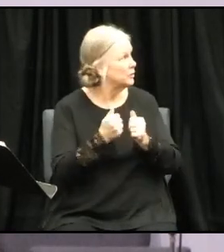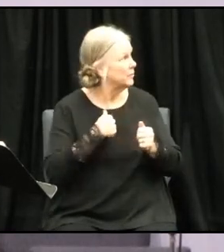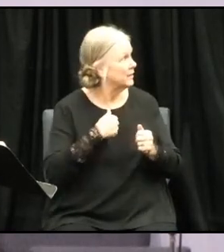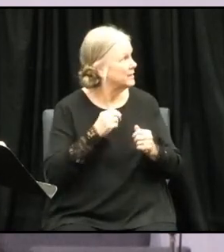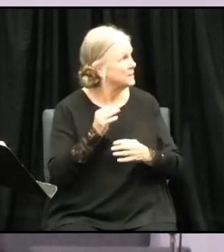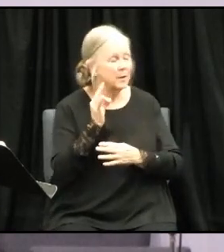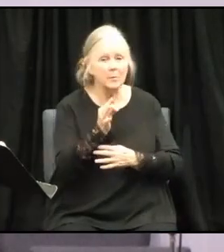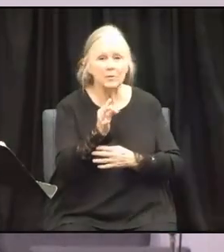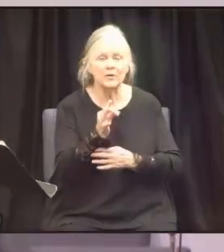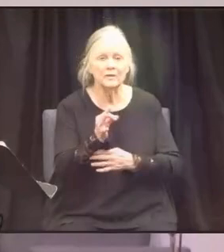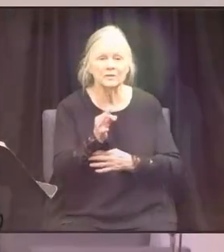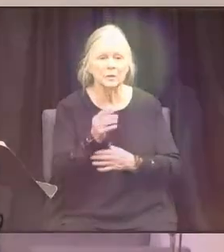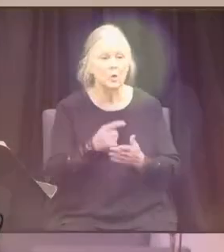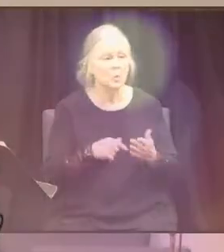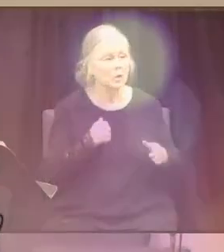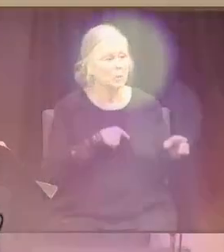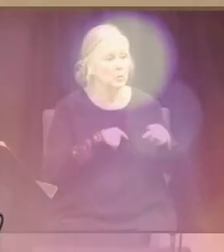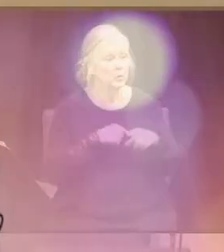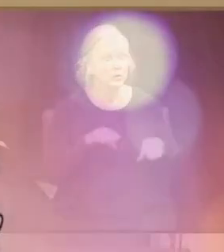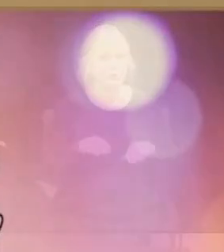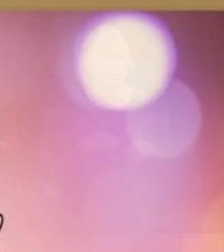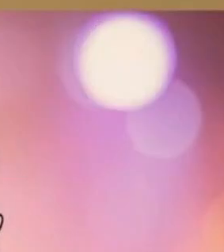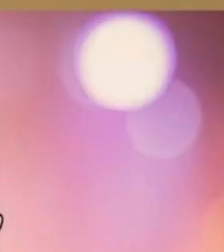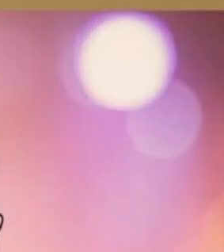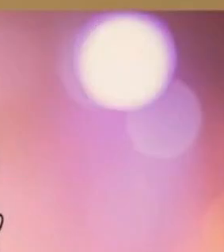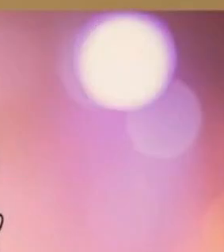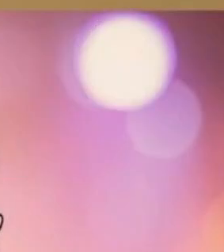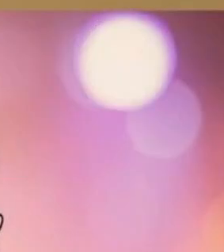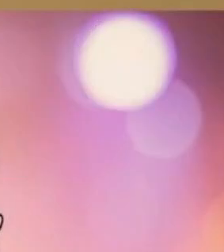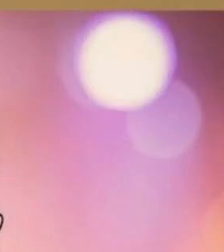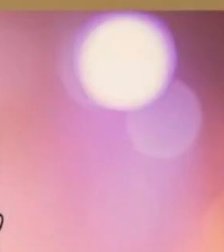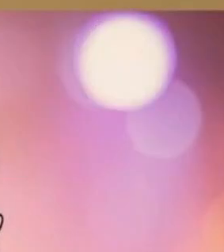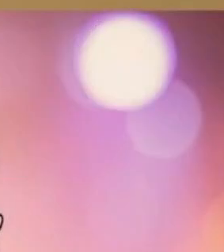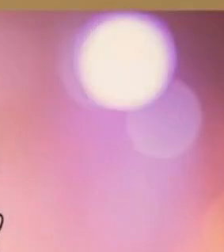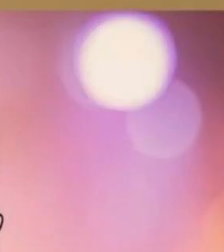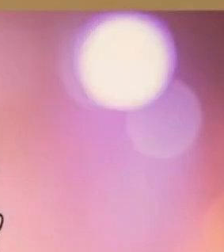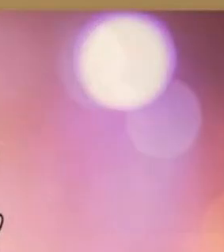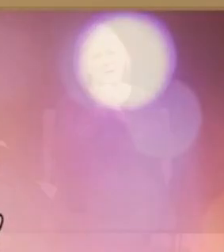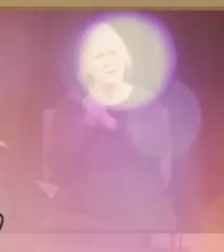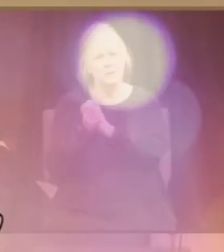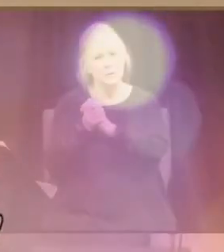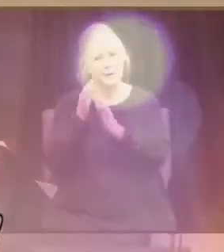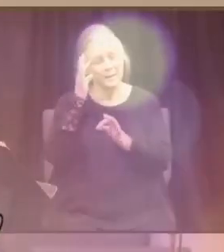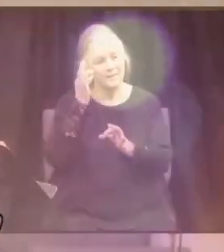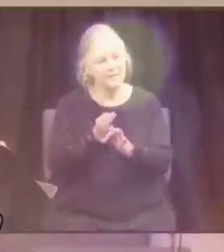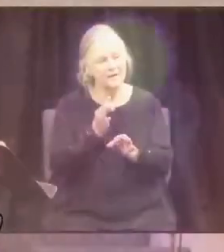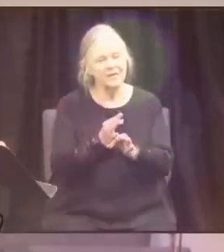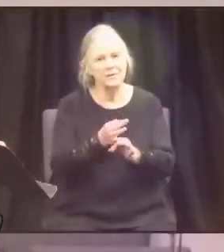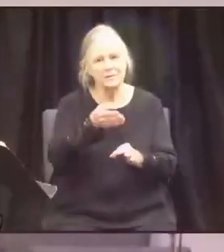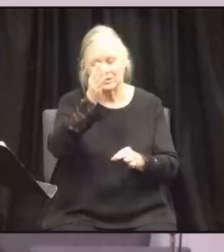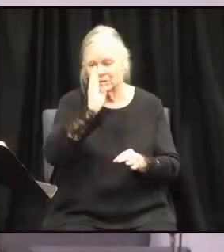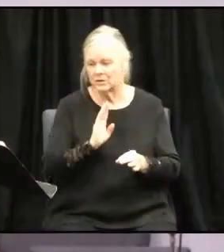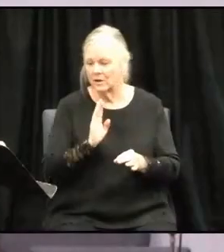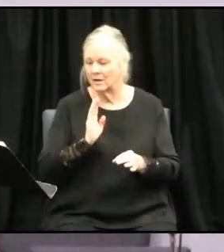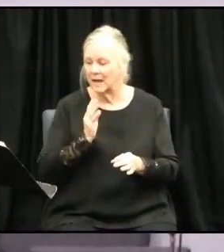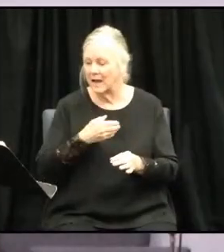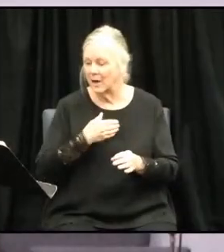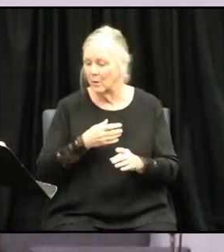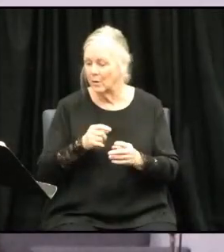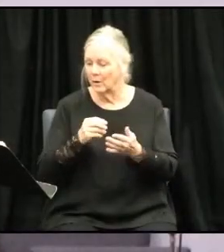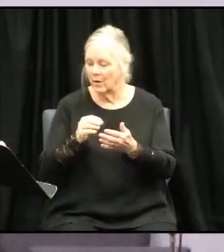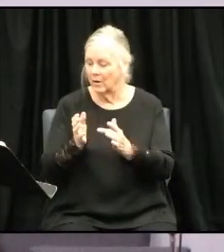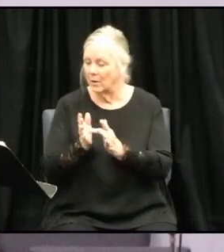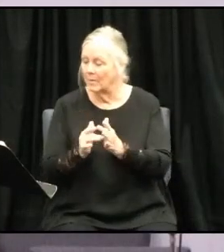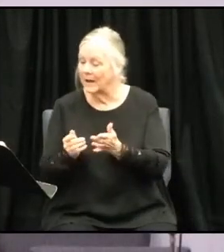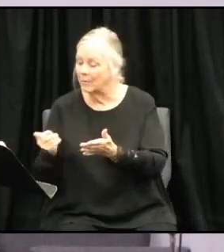Word of God, because what we're going to do together is celebrate the faithfulness of God. Our text is coming from 1 Corinthians chapter 1. So if you have